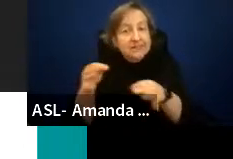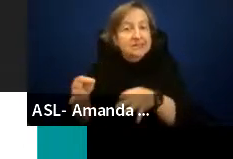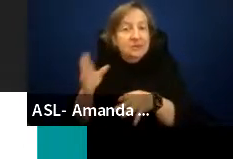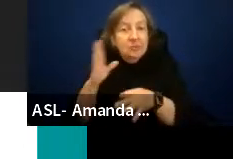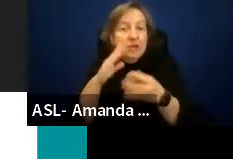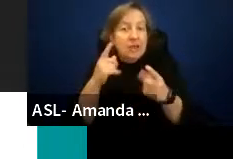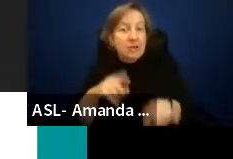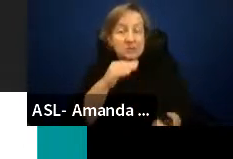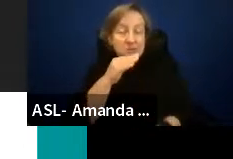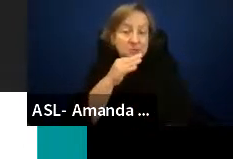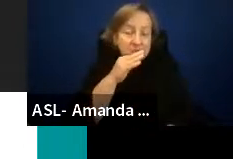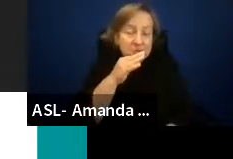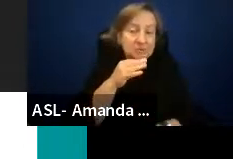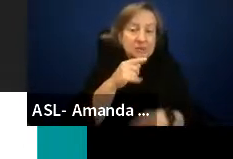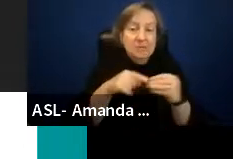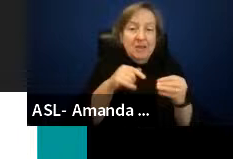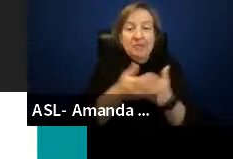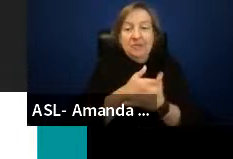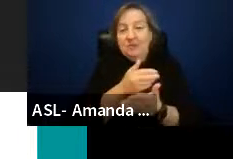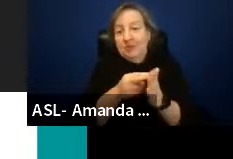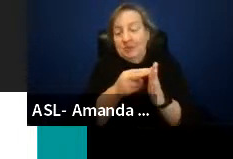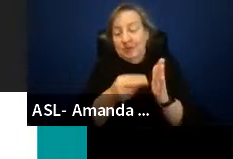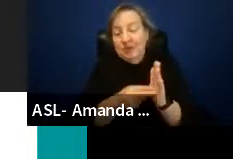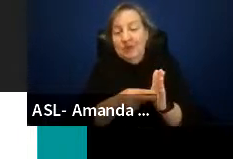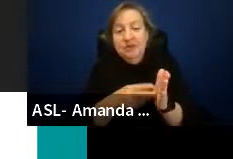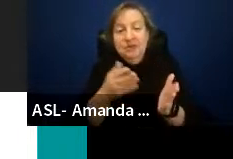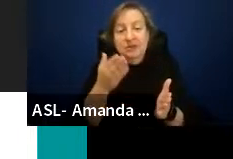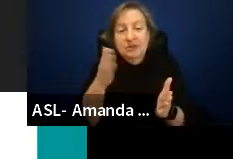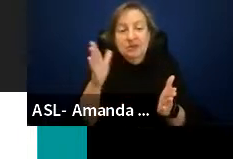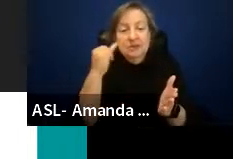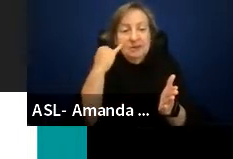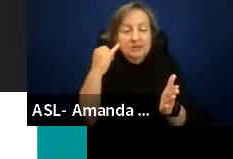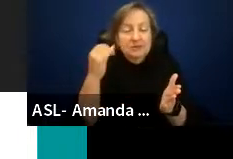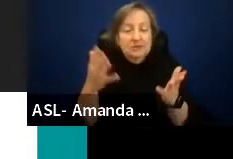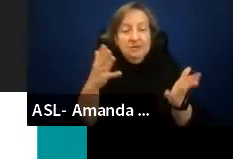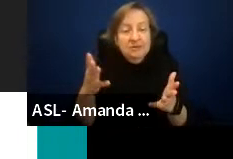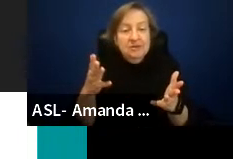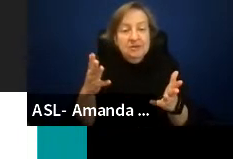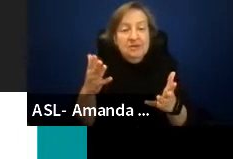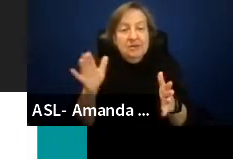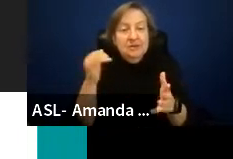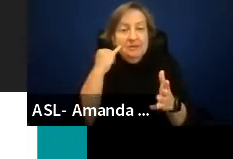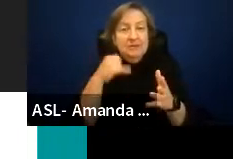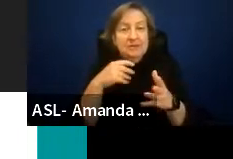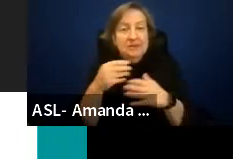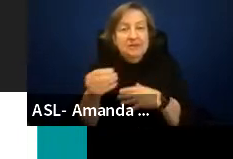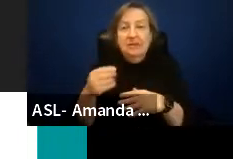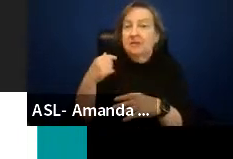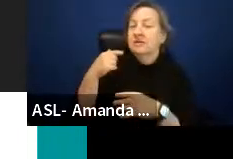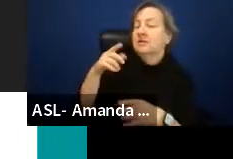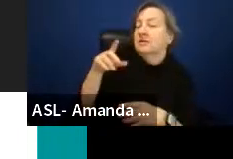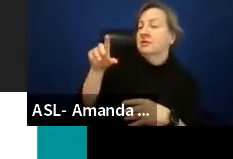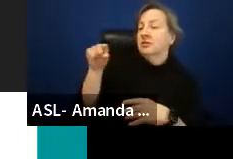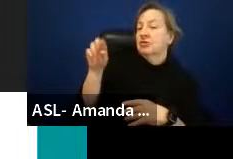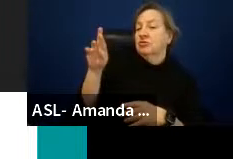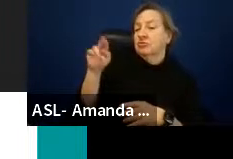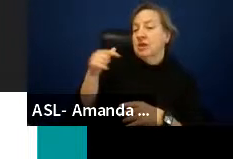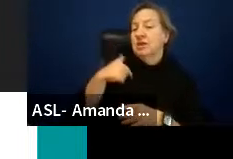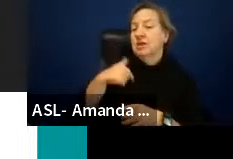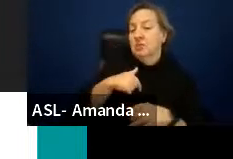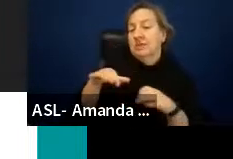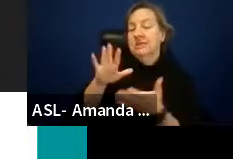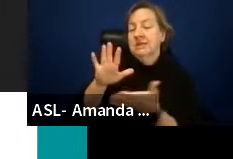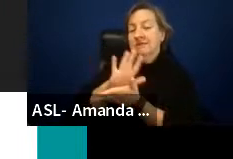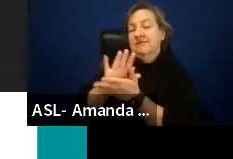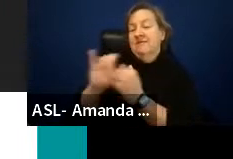about this new bridge. I don't know if that's out there. We have done flyers, so Okay.